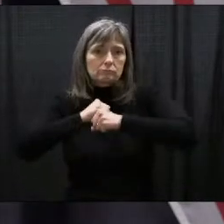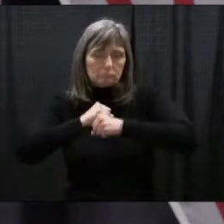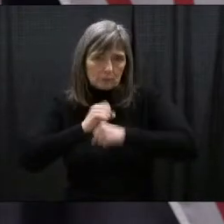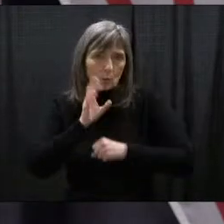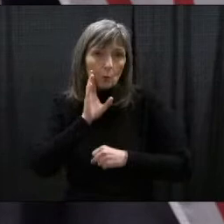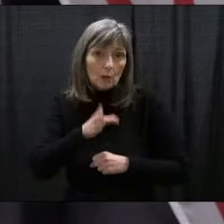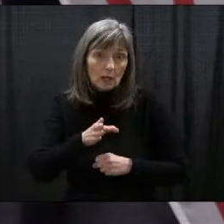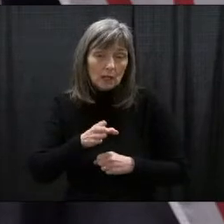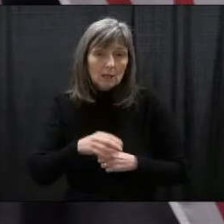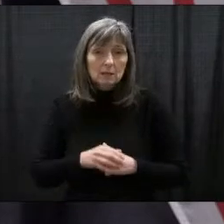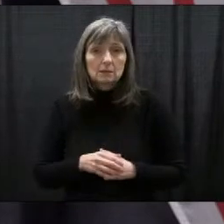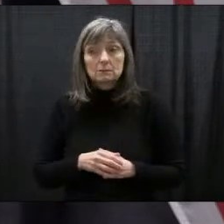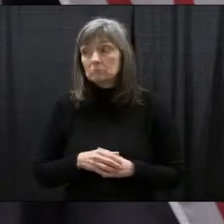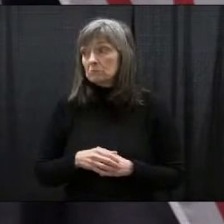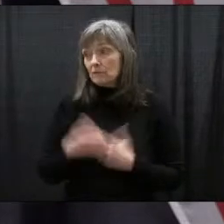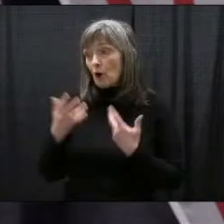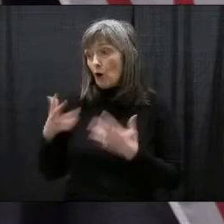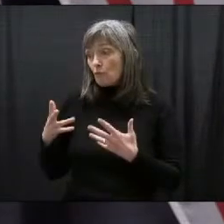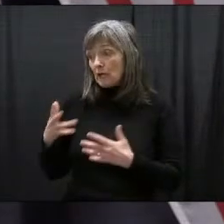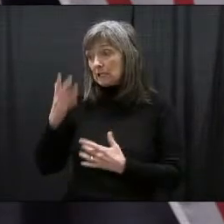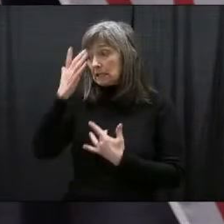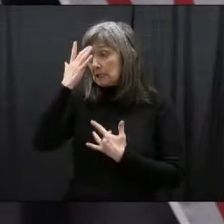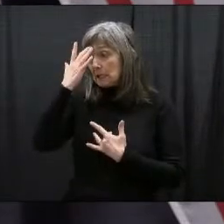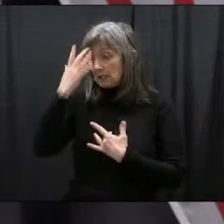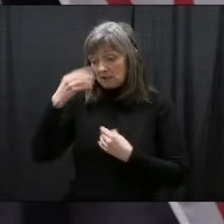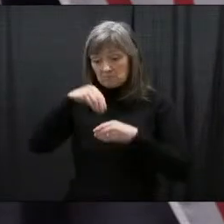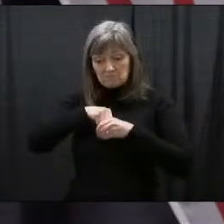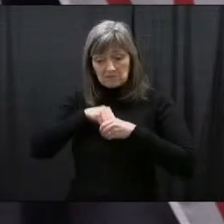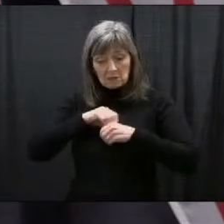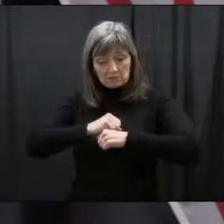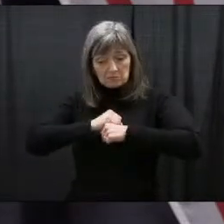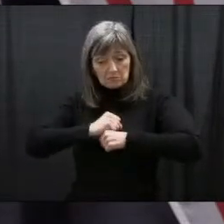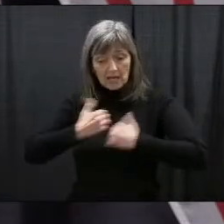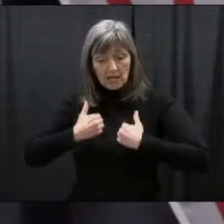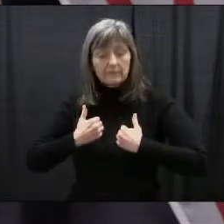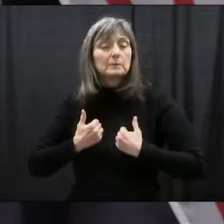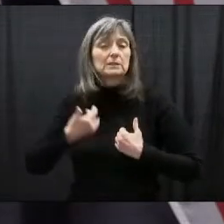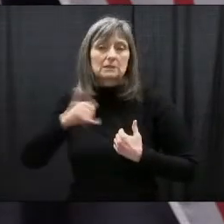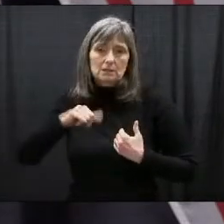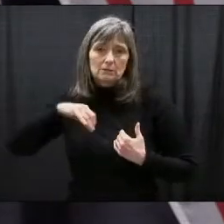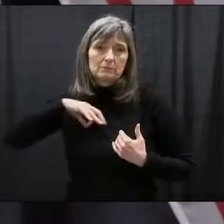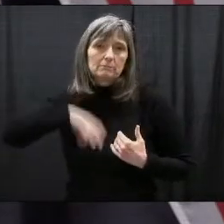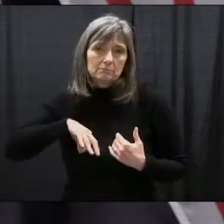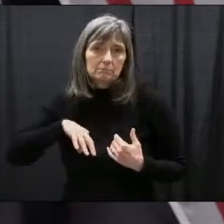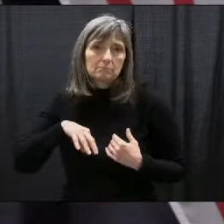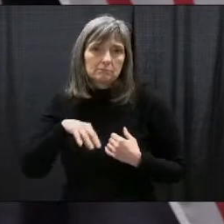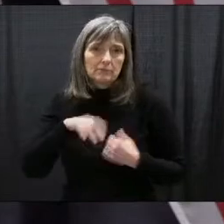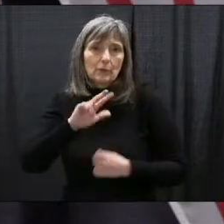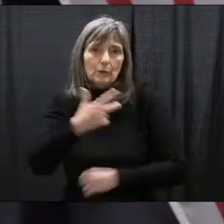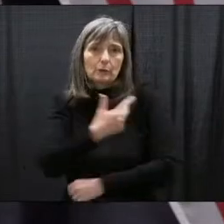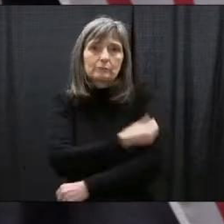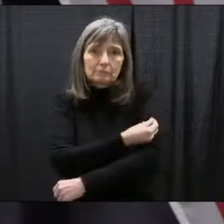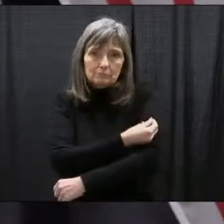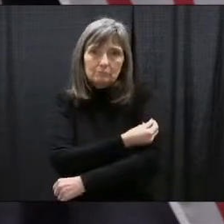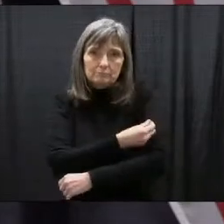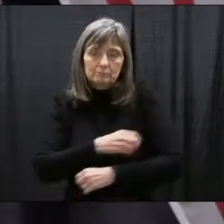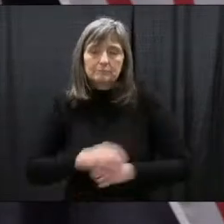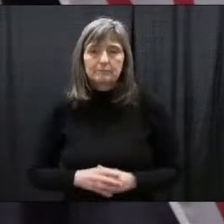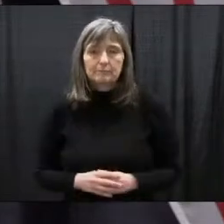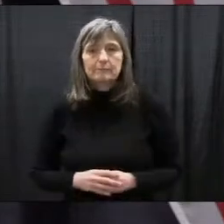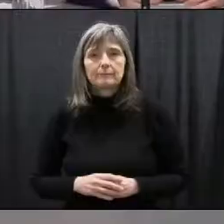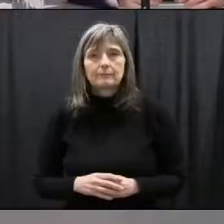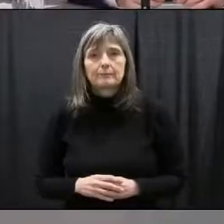overall, even if you have had a natural infection. So it is still beneficial to get the booster after you've had a natural